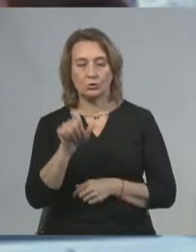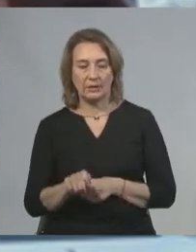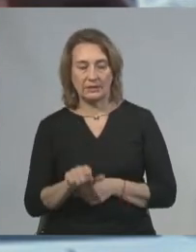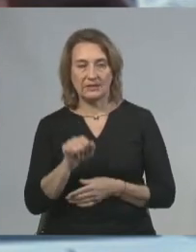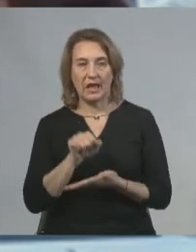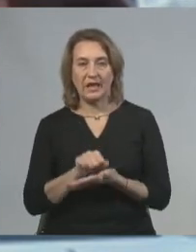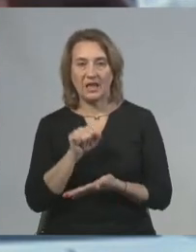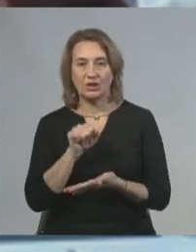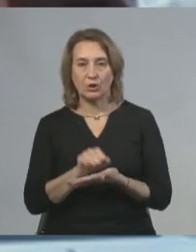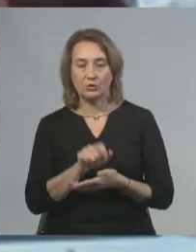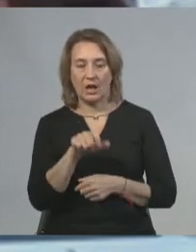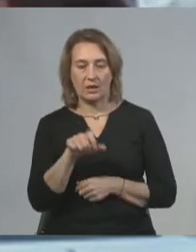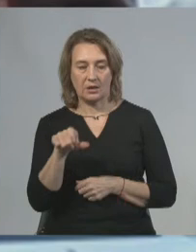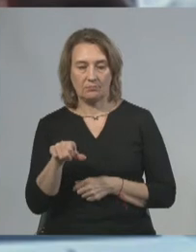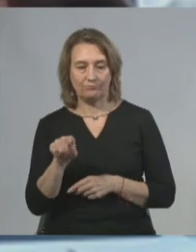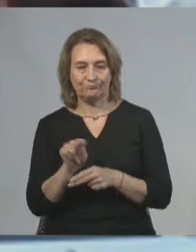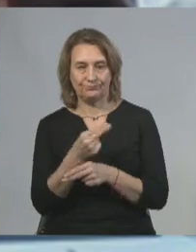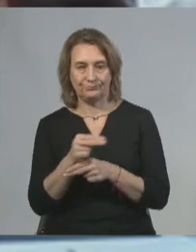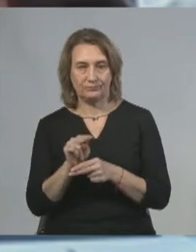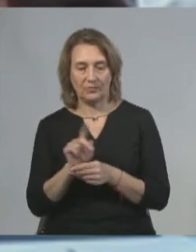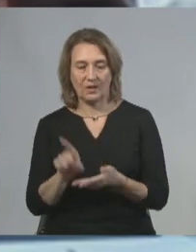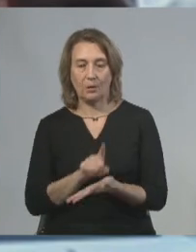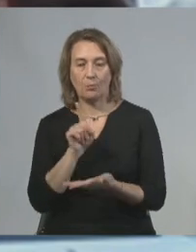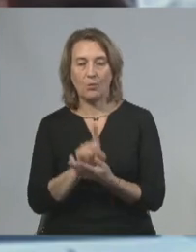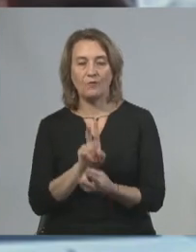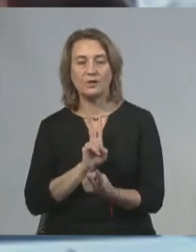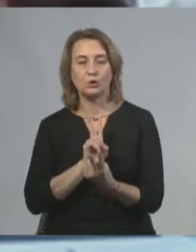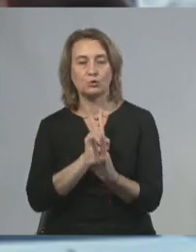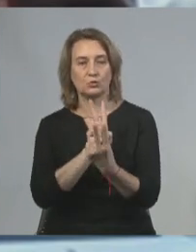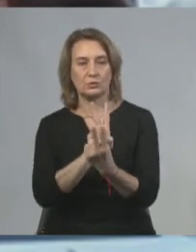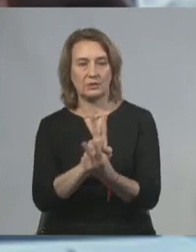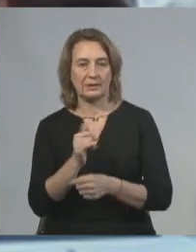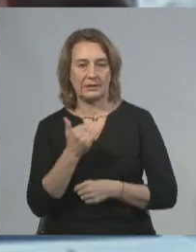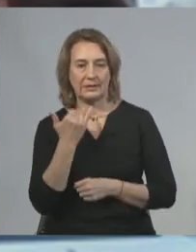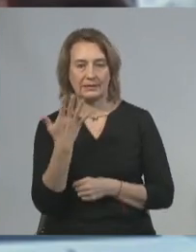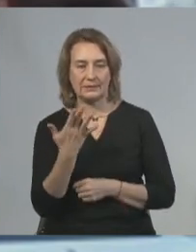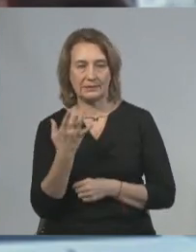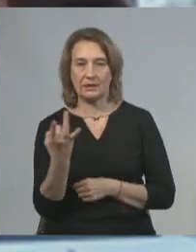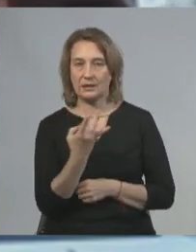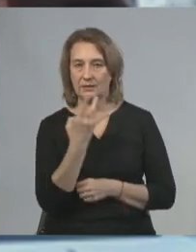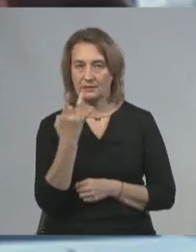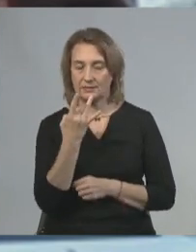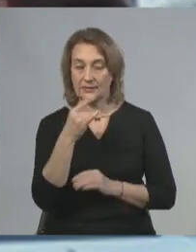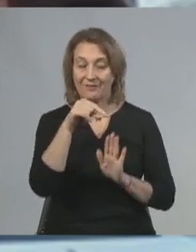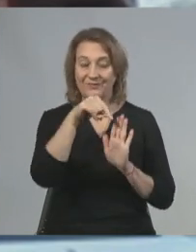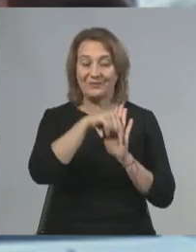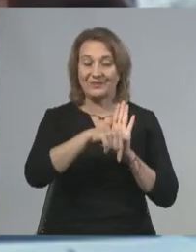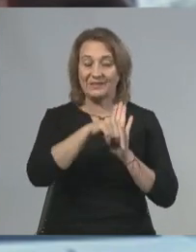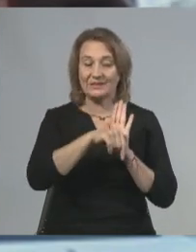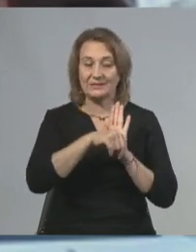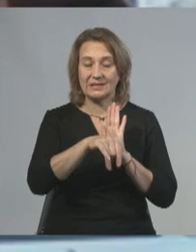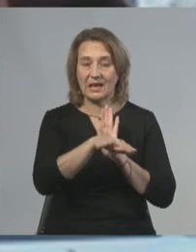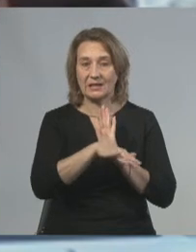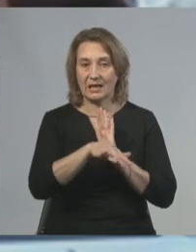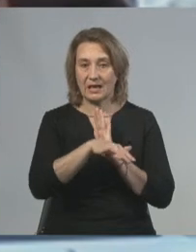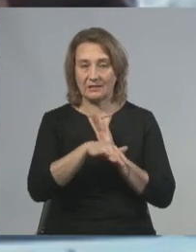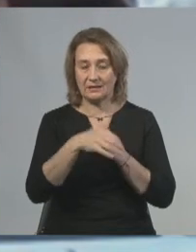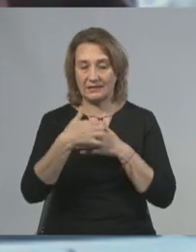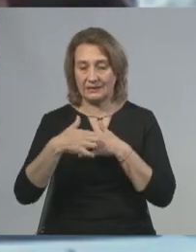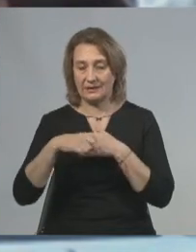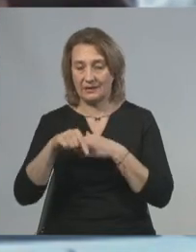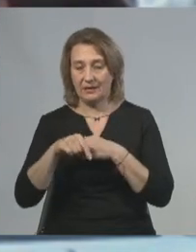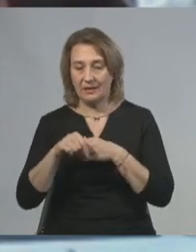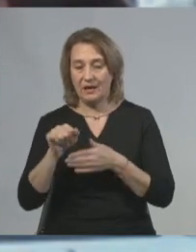if necessary staff meetings uh when dealing with a subject it cannot only be up to one person if we're going to